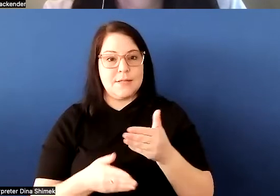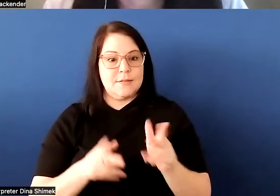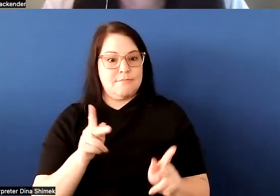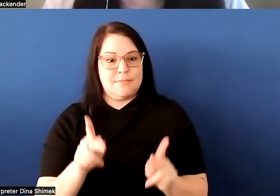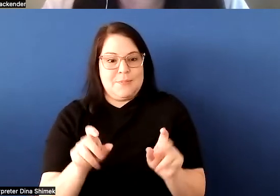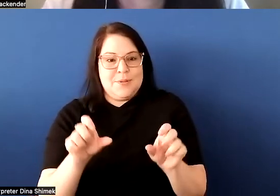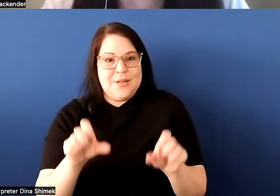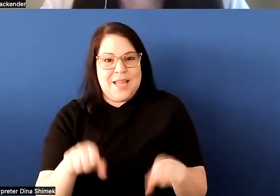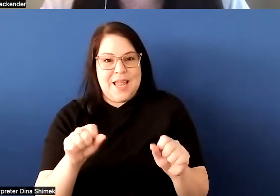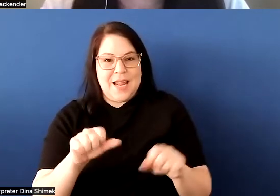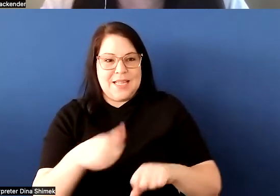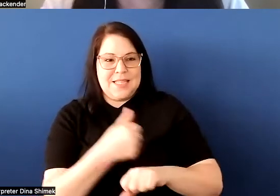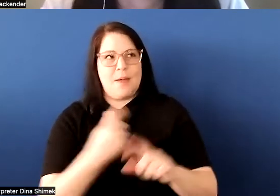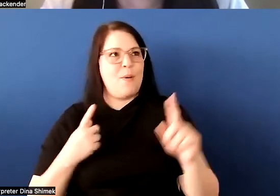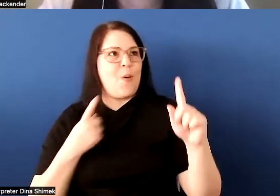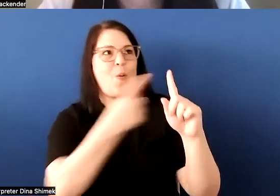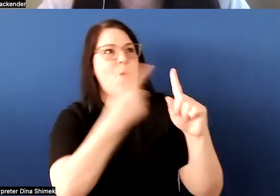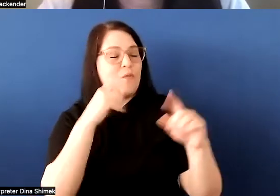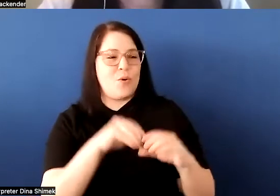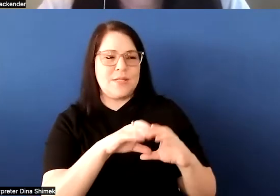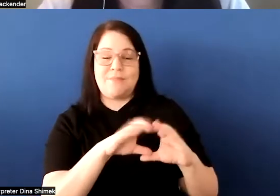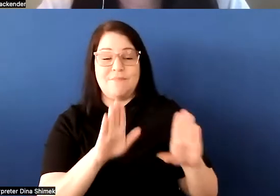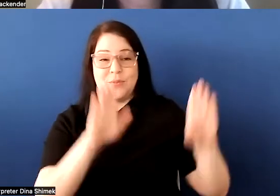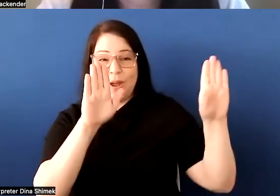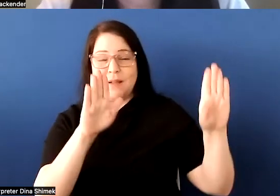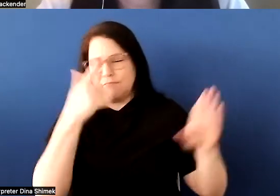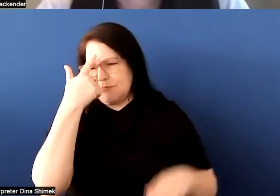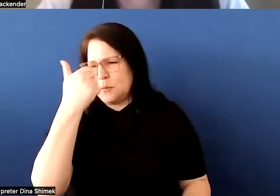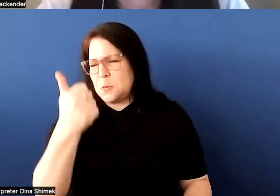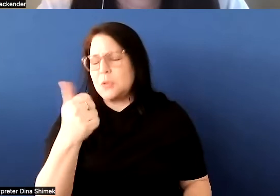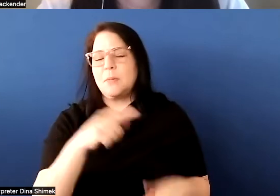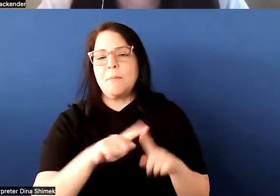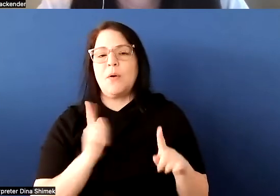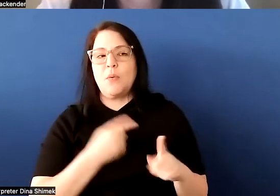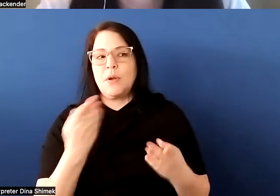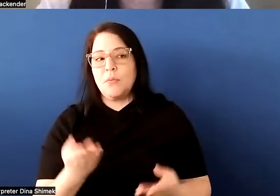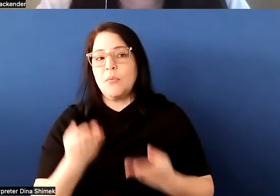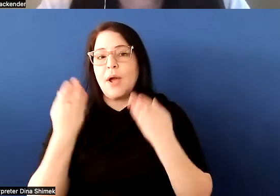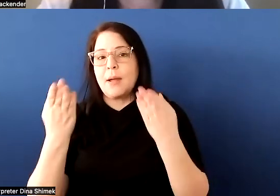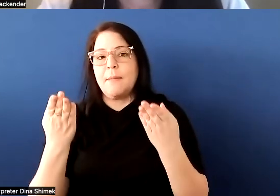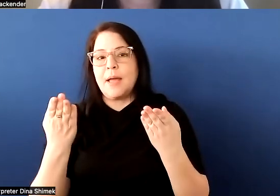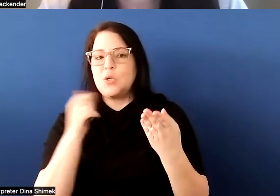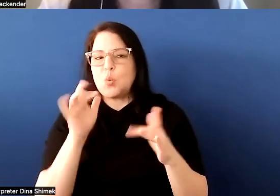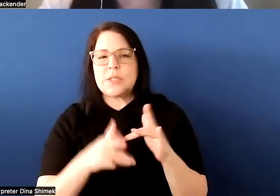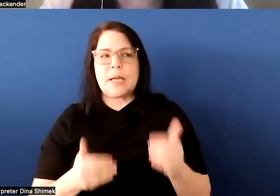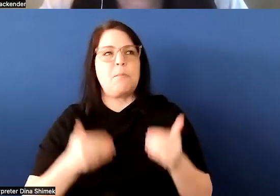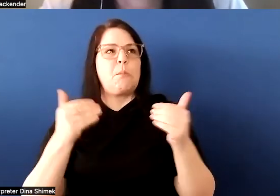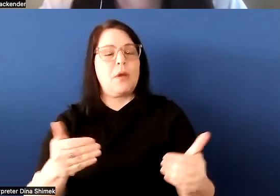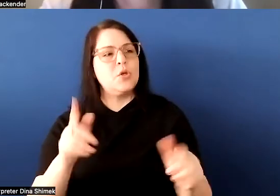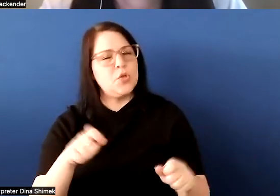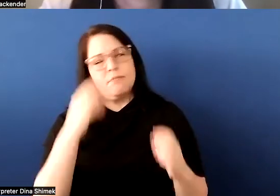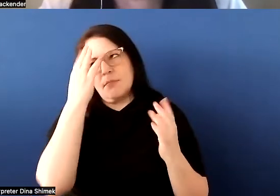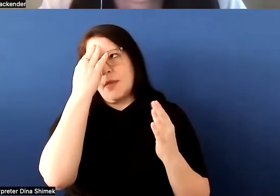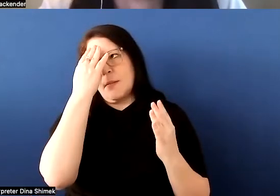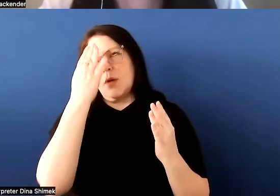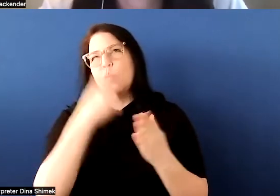opportunity to set a savings goal, which is great. And it is an optional step, but we recommend that you don't skip it. You take some time to